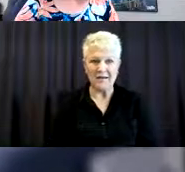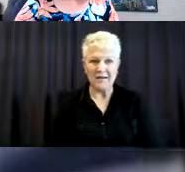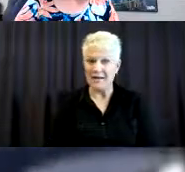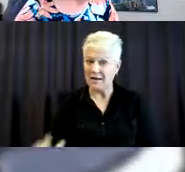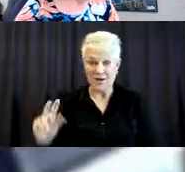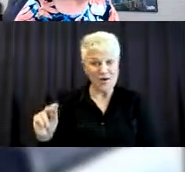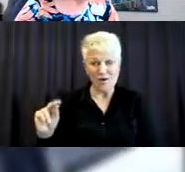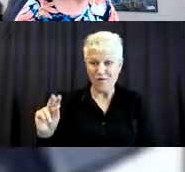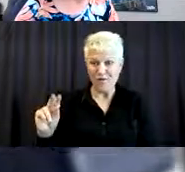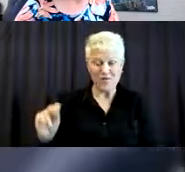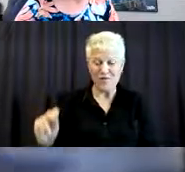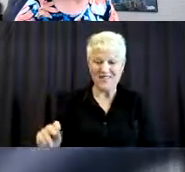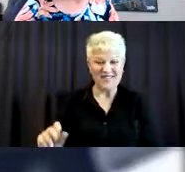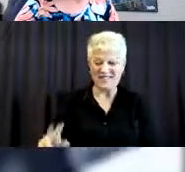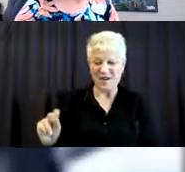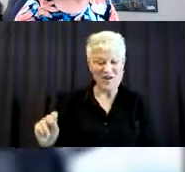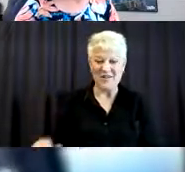No. You don't know?